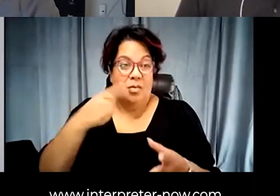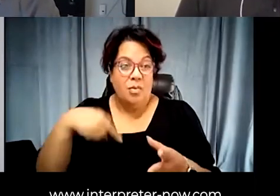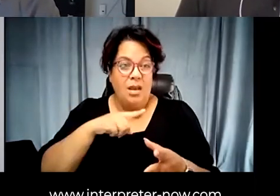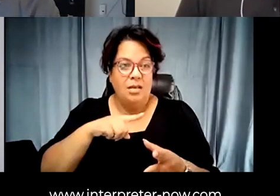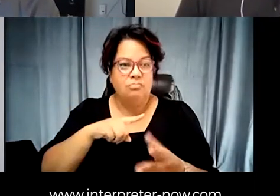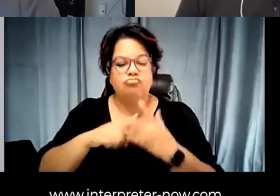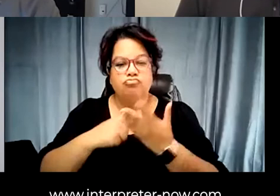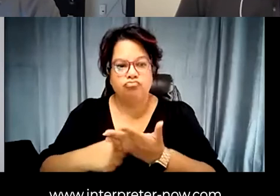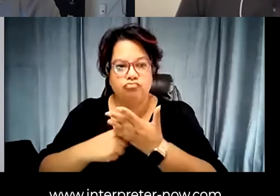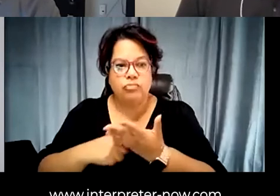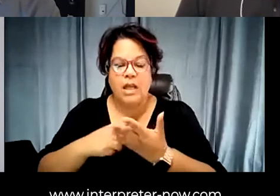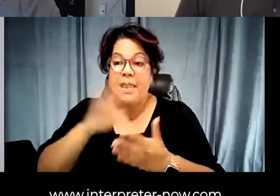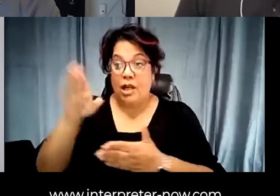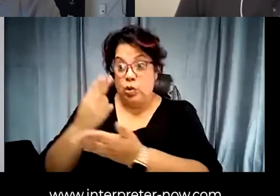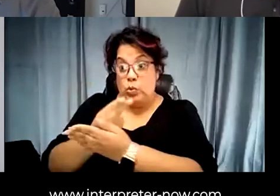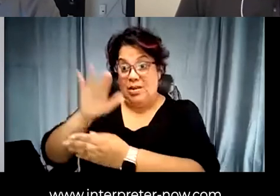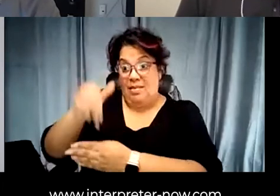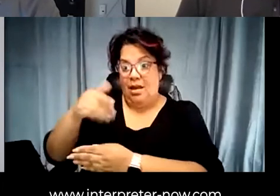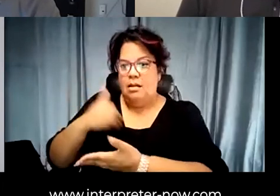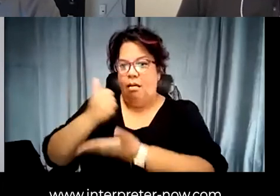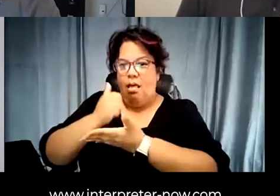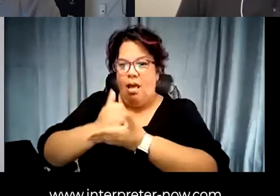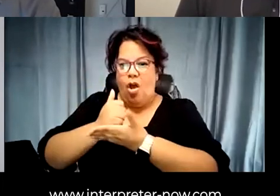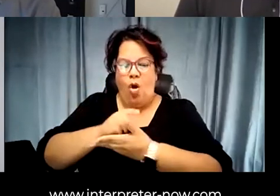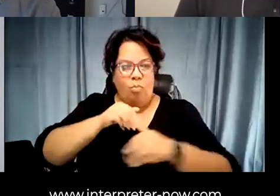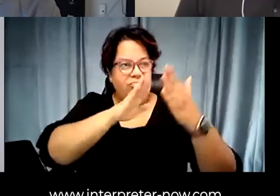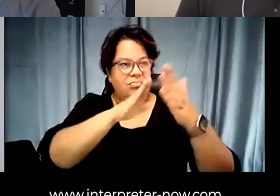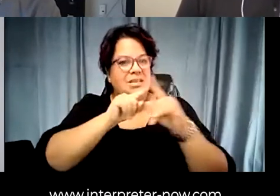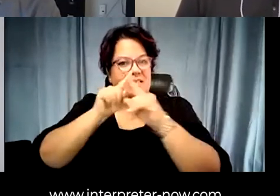help using that to help address the challenges around burnout.